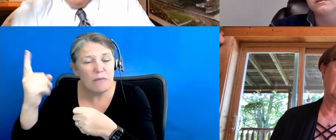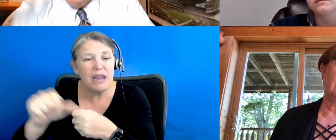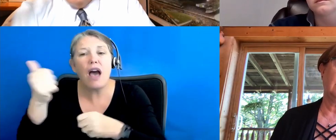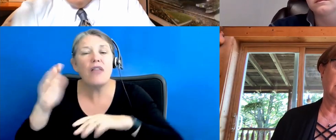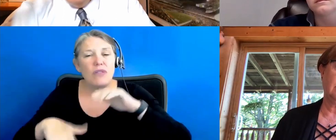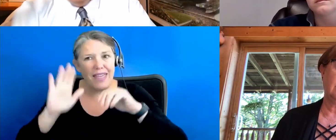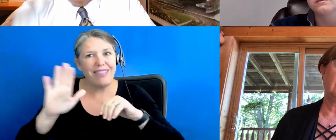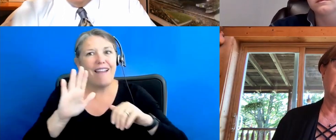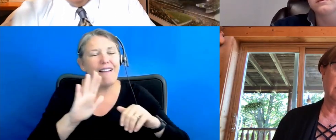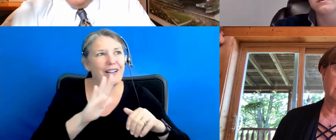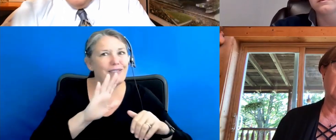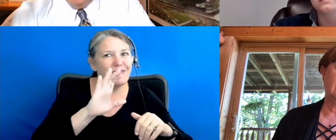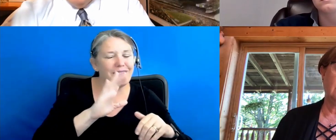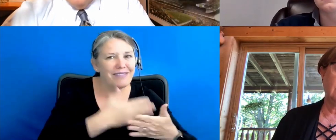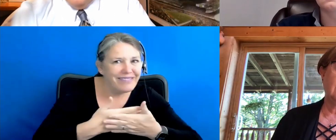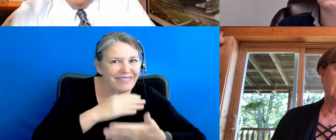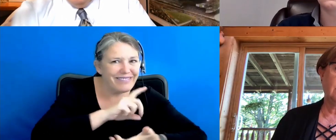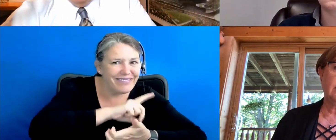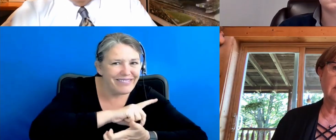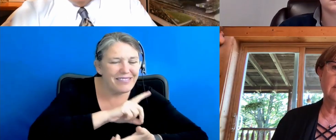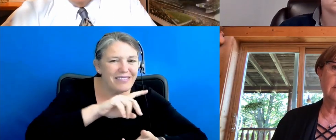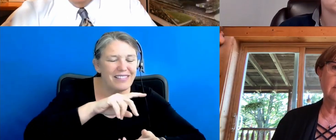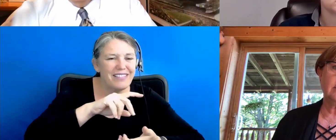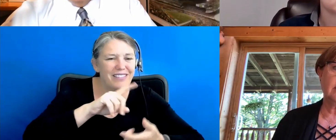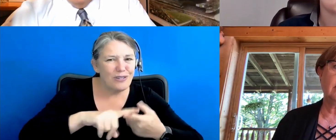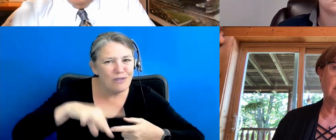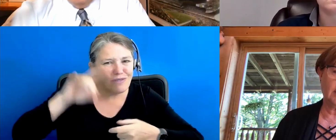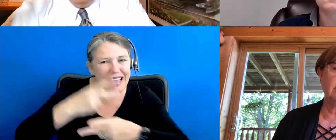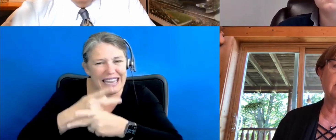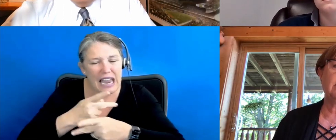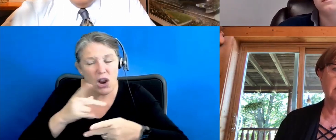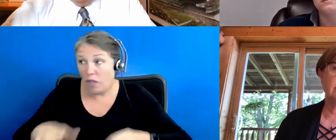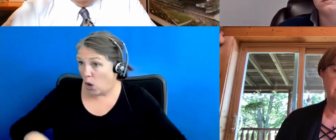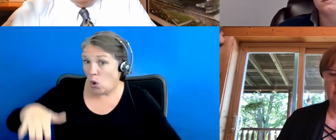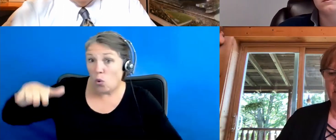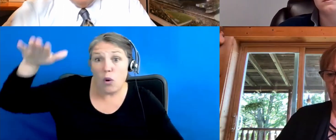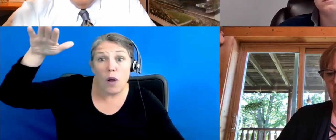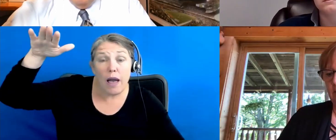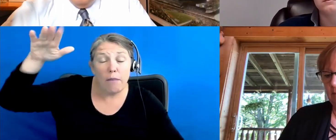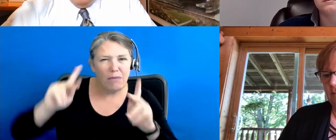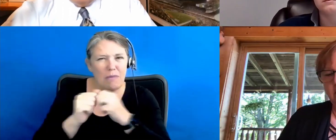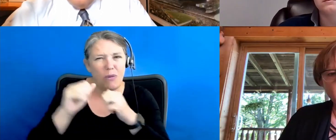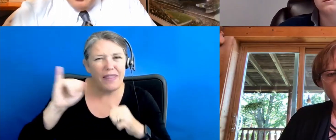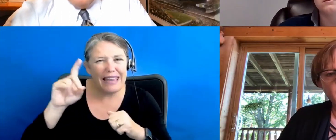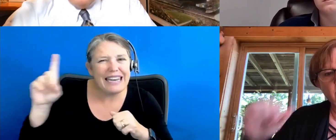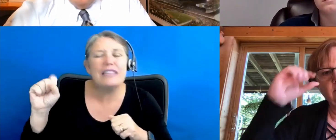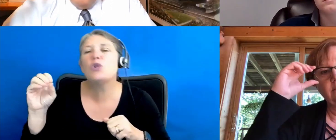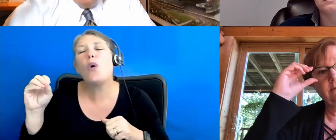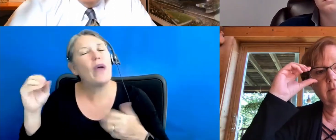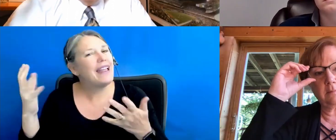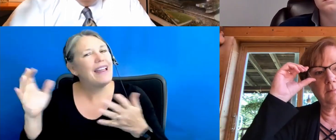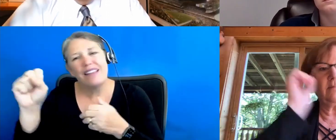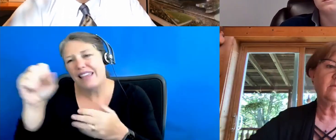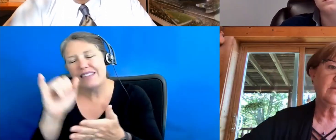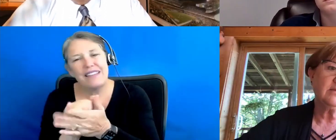their pediatricians to provide care as they grow older with IDD. So yes, that's an